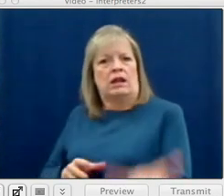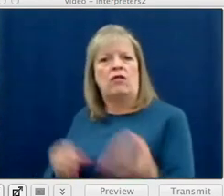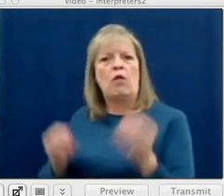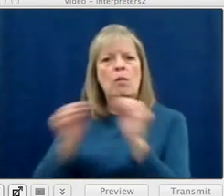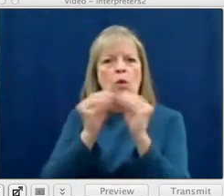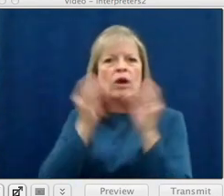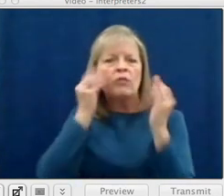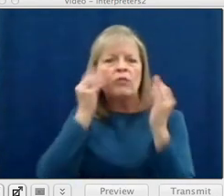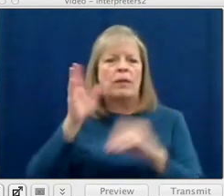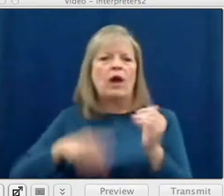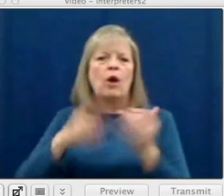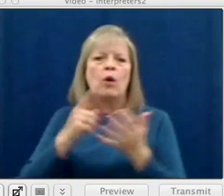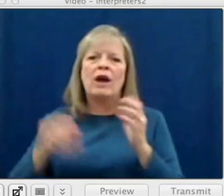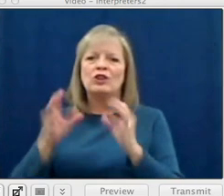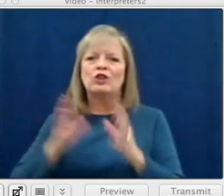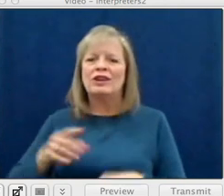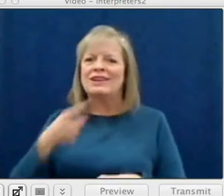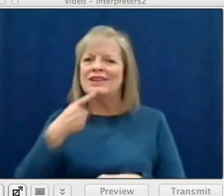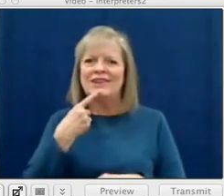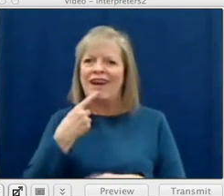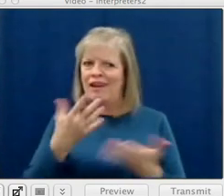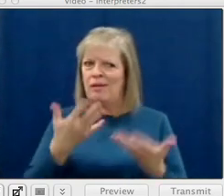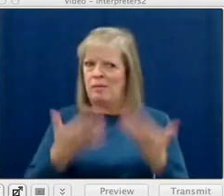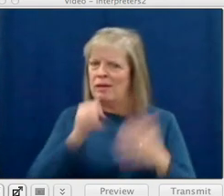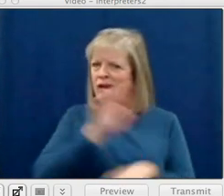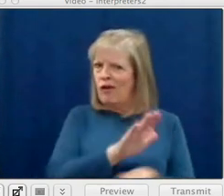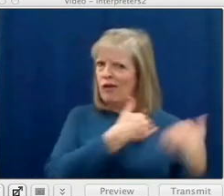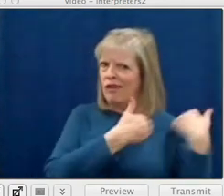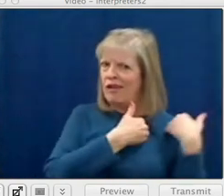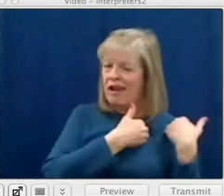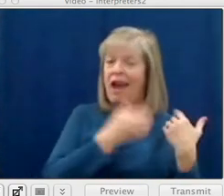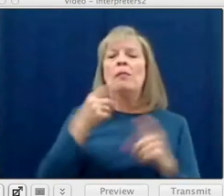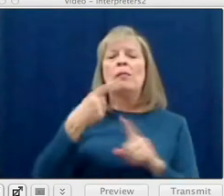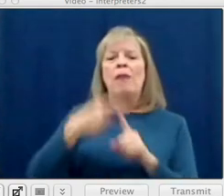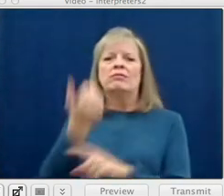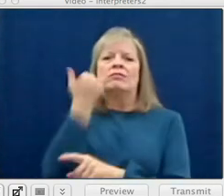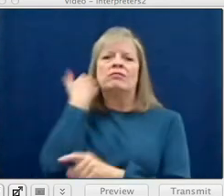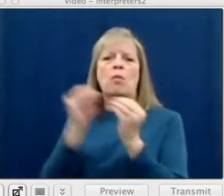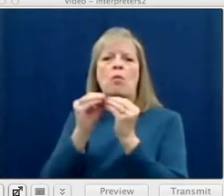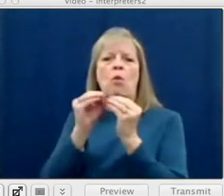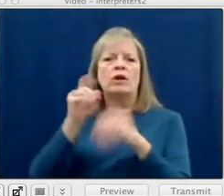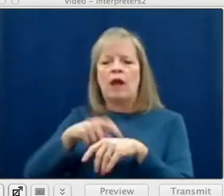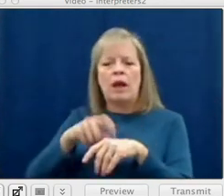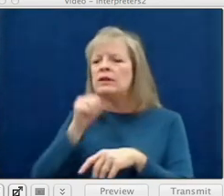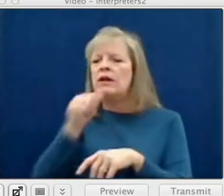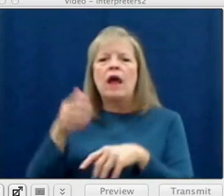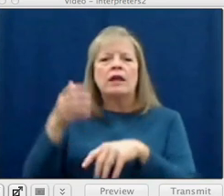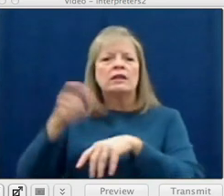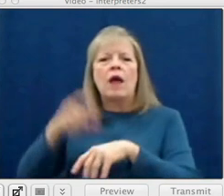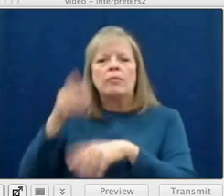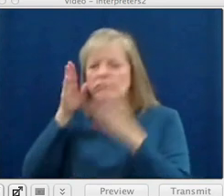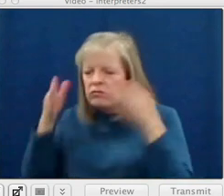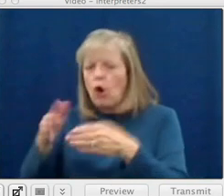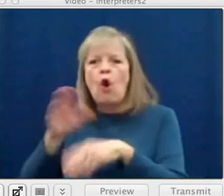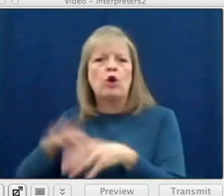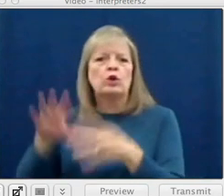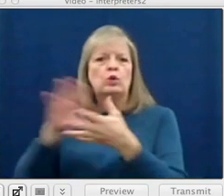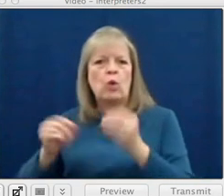And time and attention are taken away from the story. Okay, so what are the values that are